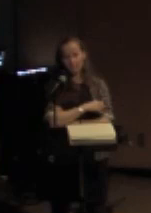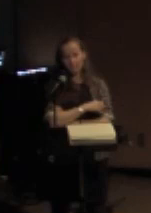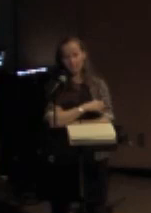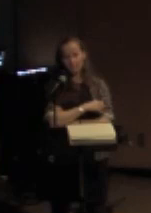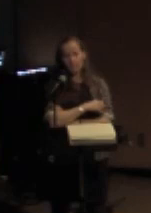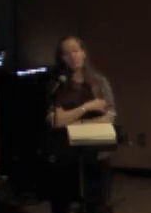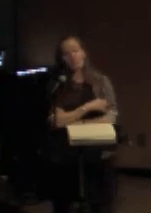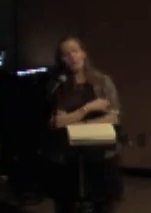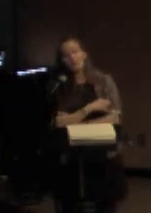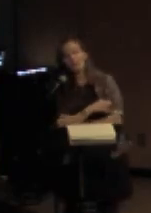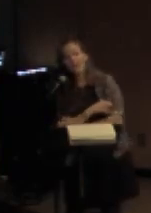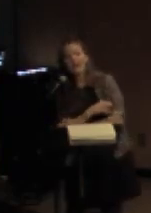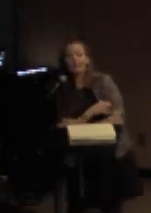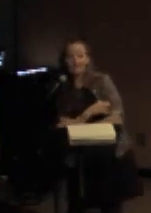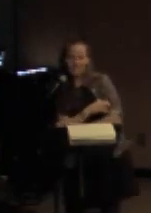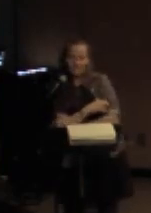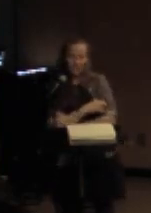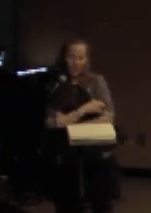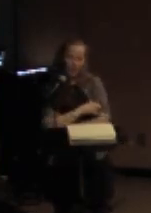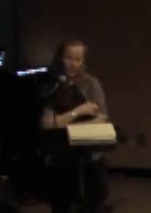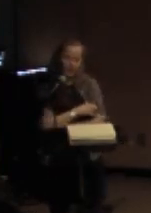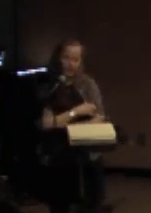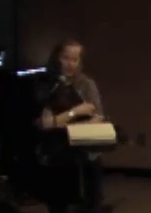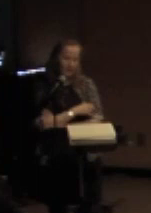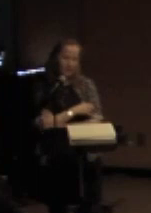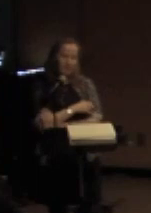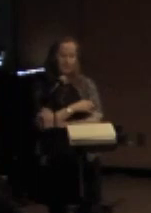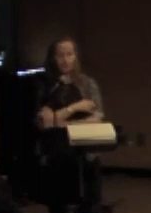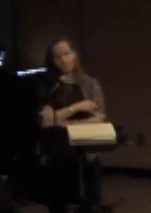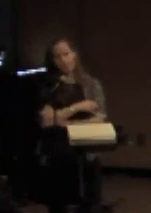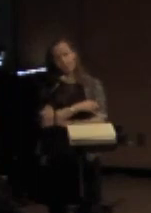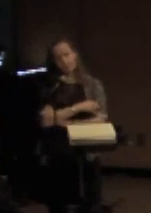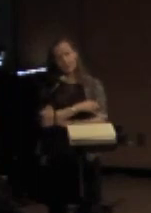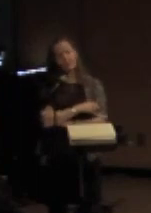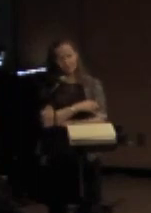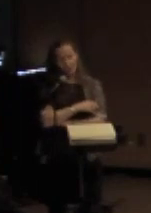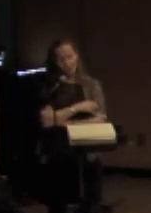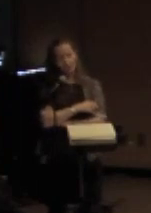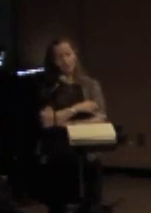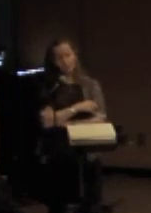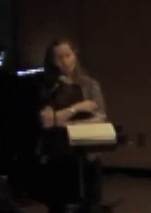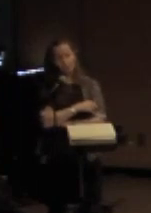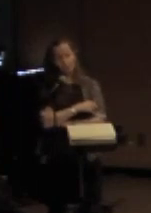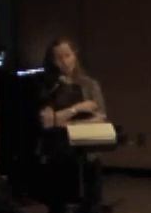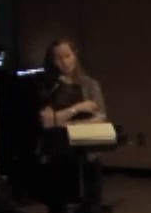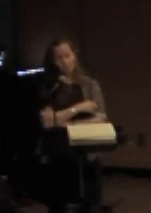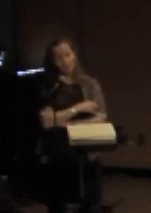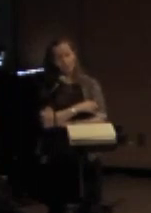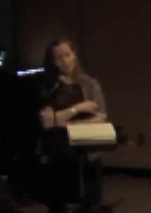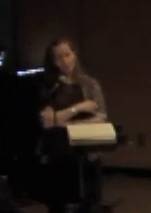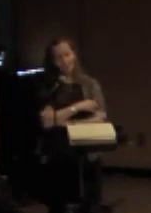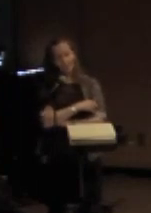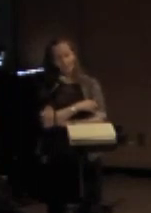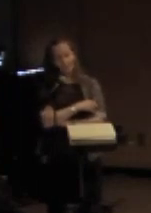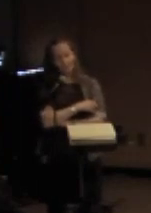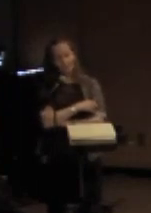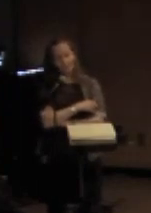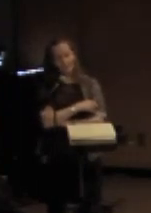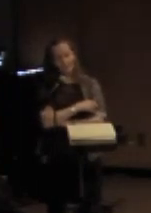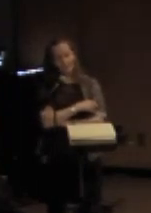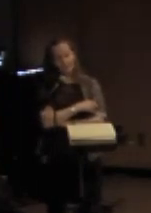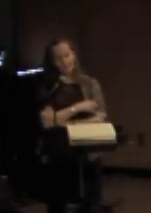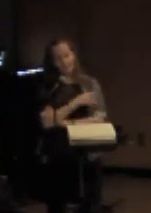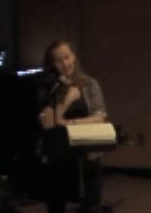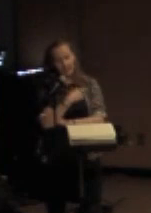yeah we drove around in his car l listen to music and we talked too and we went back